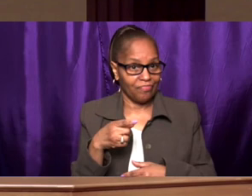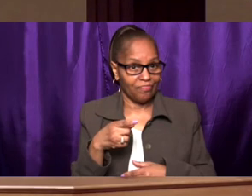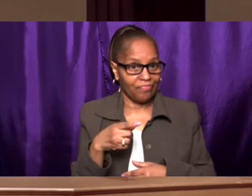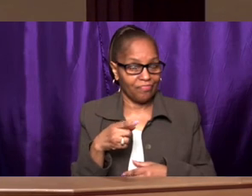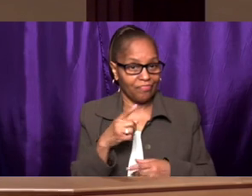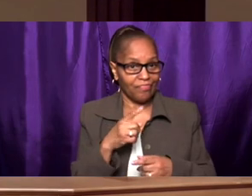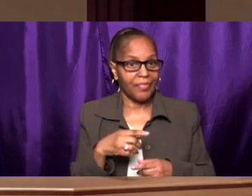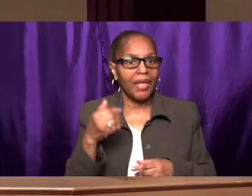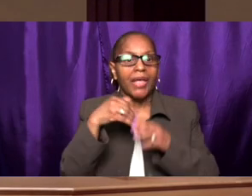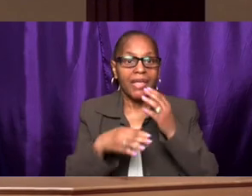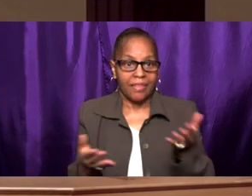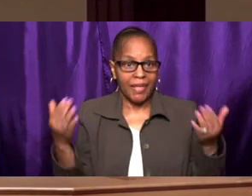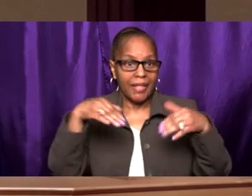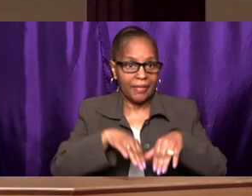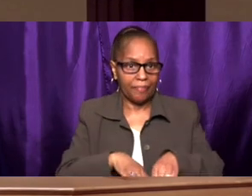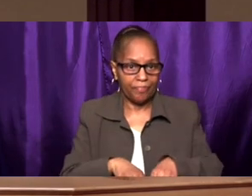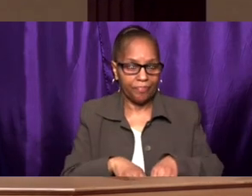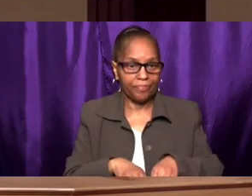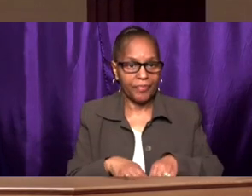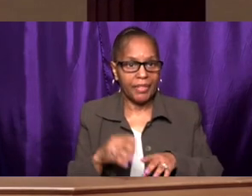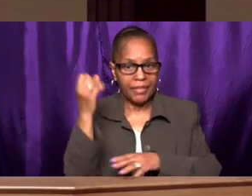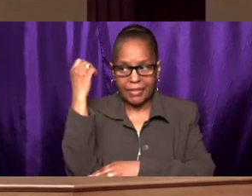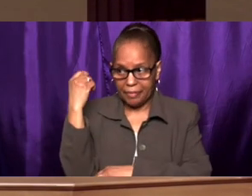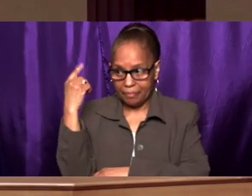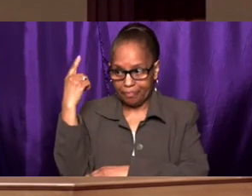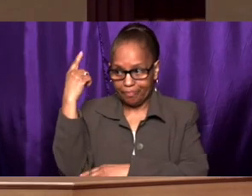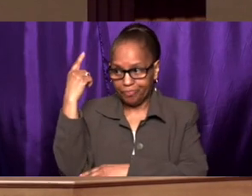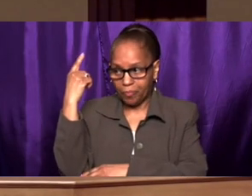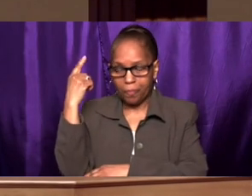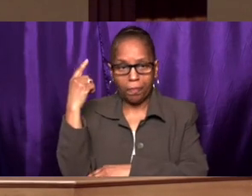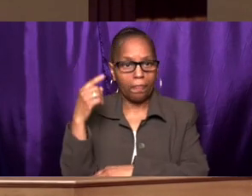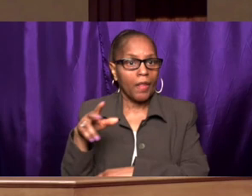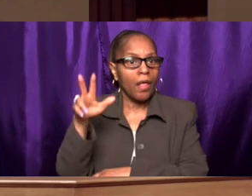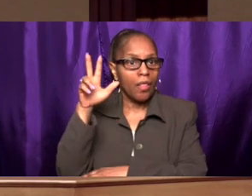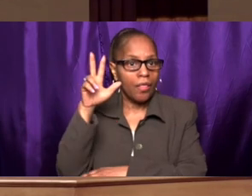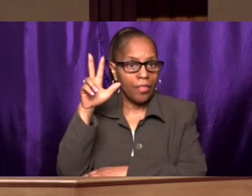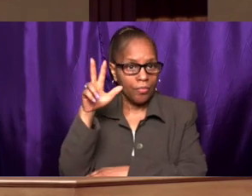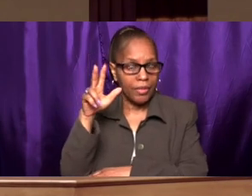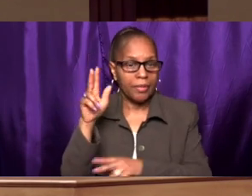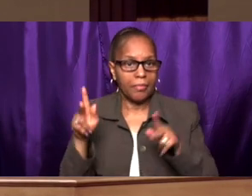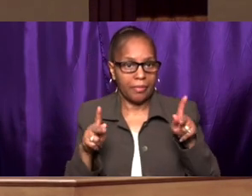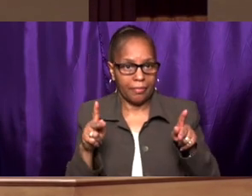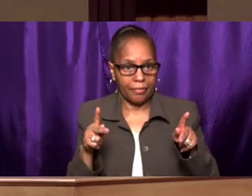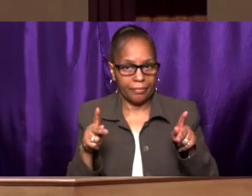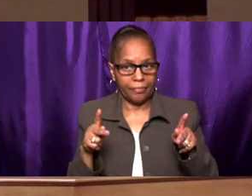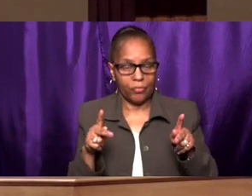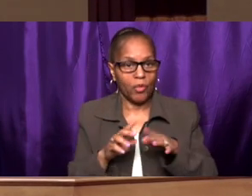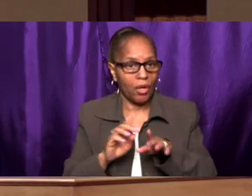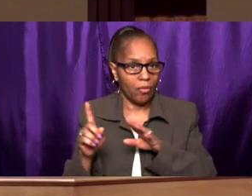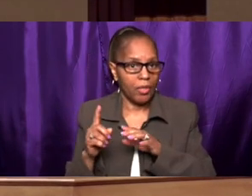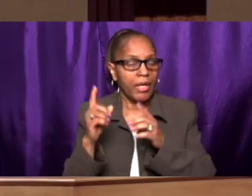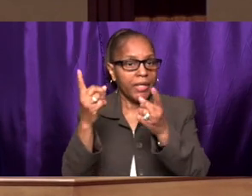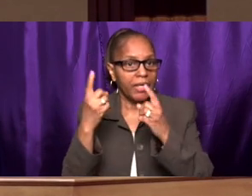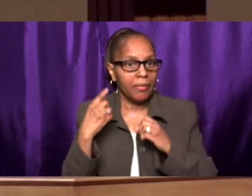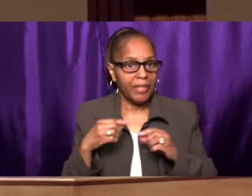in the valley. Check it out. Three of them jokers on the mount. They come down